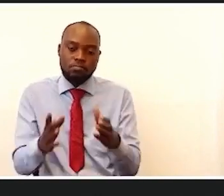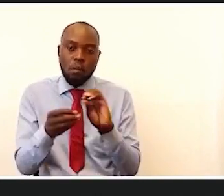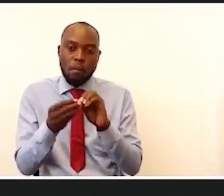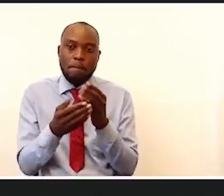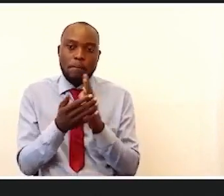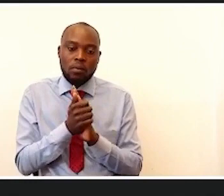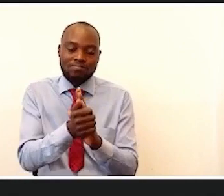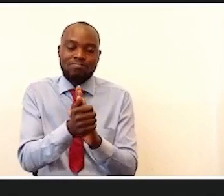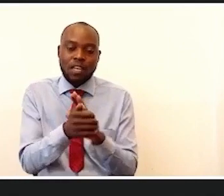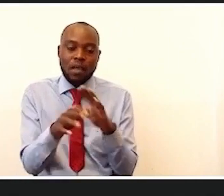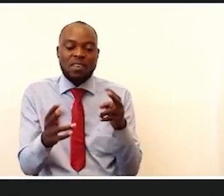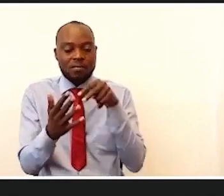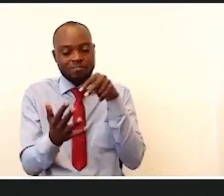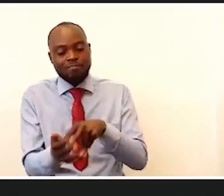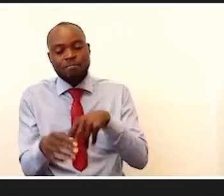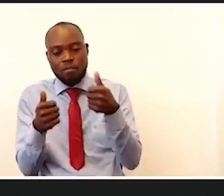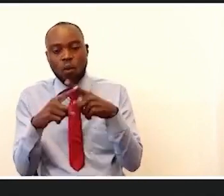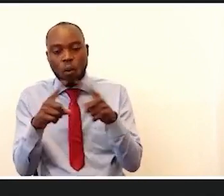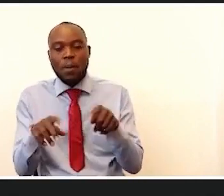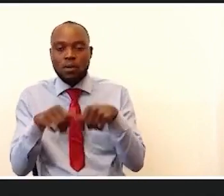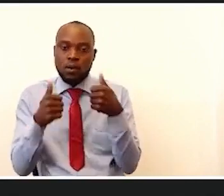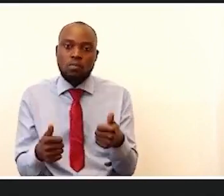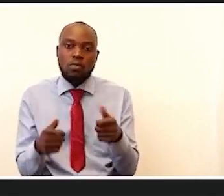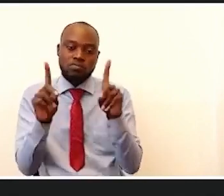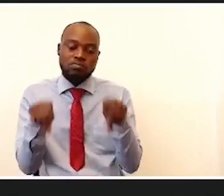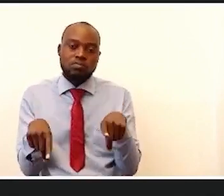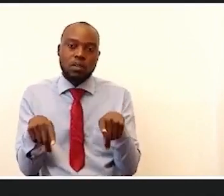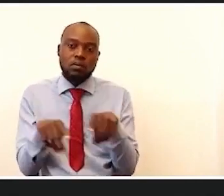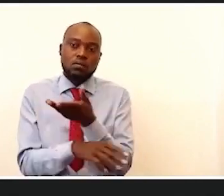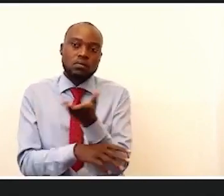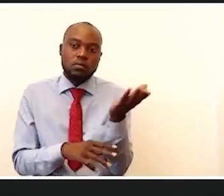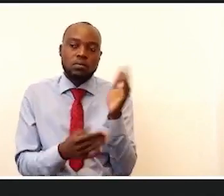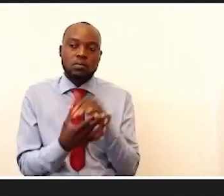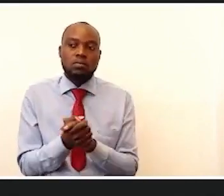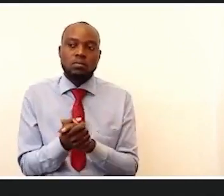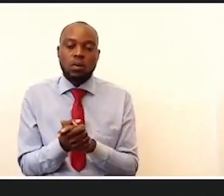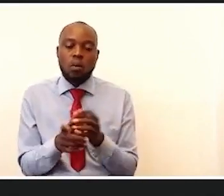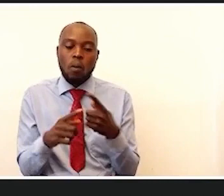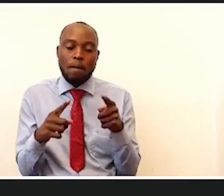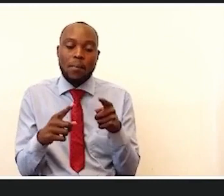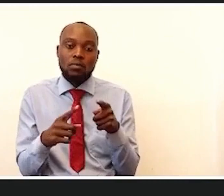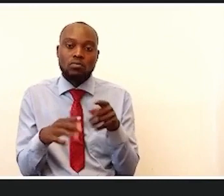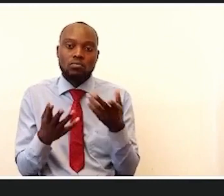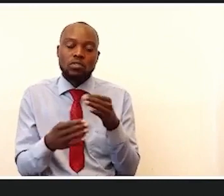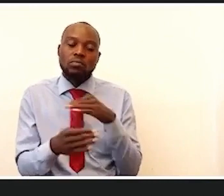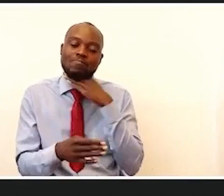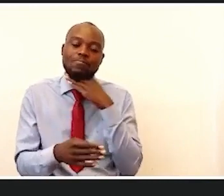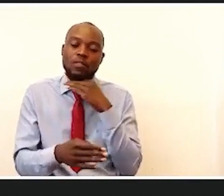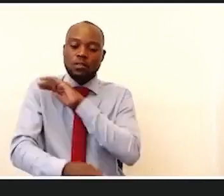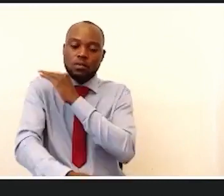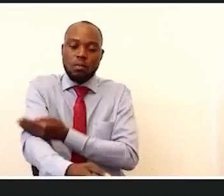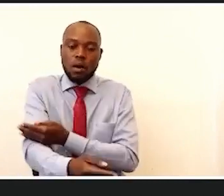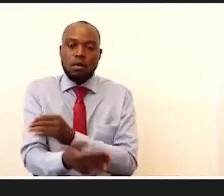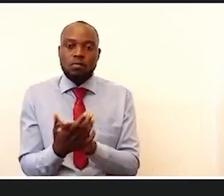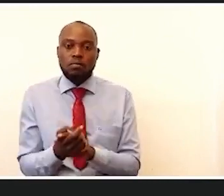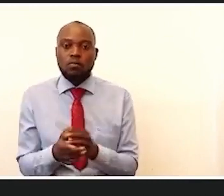is more representative and reflective of the general populace to emerge and to sustain power, we